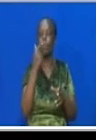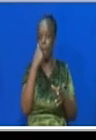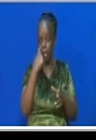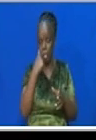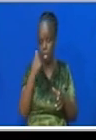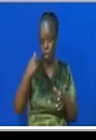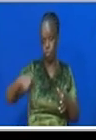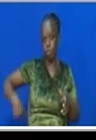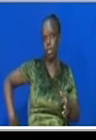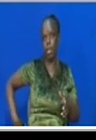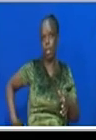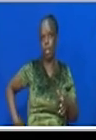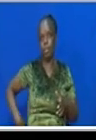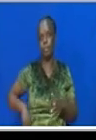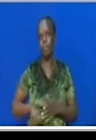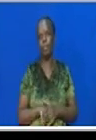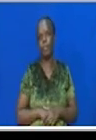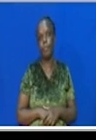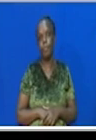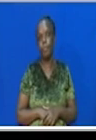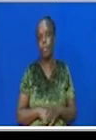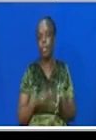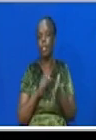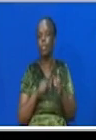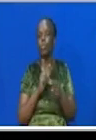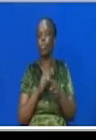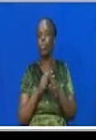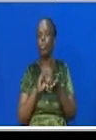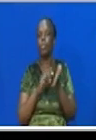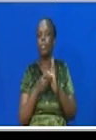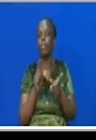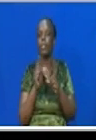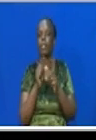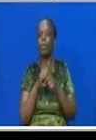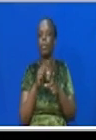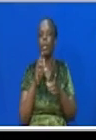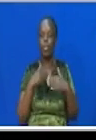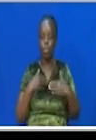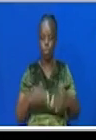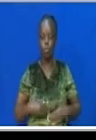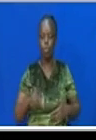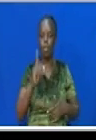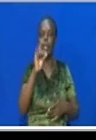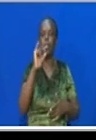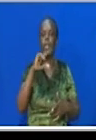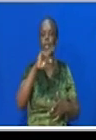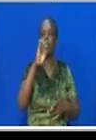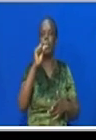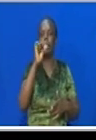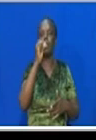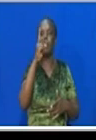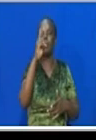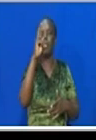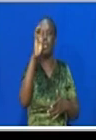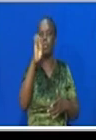to the anus. That is what we mean by the term human digestive system. That is